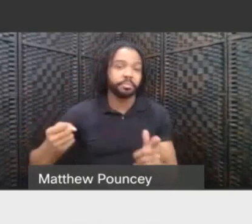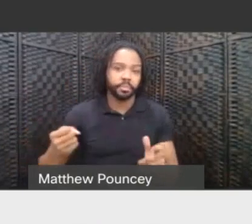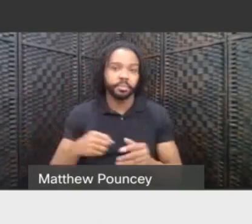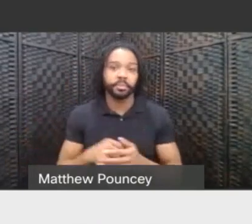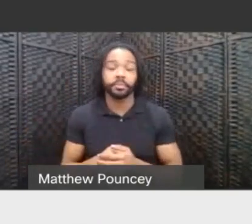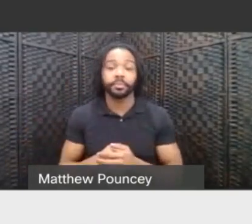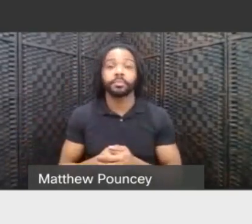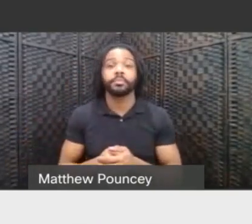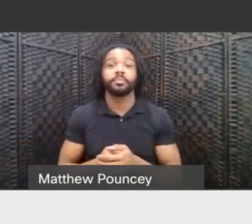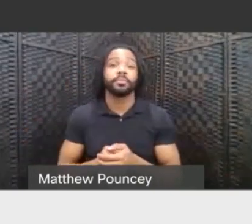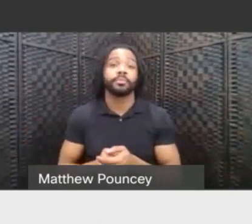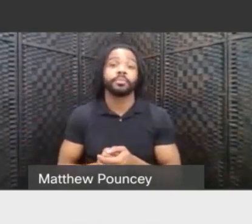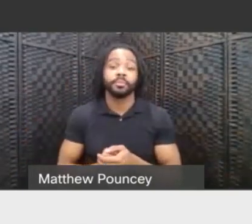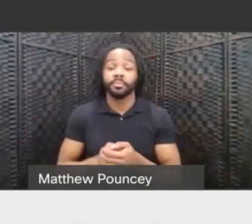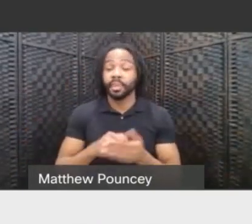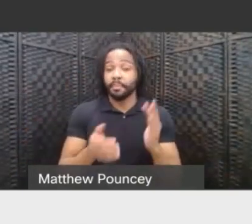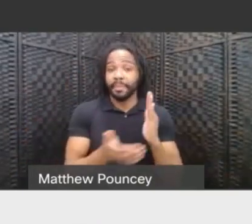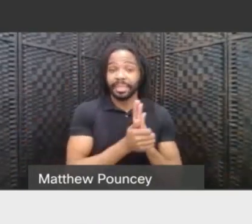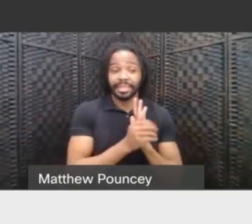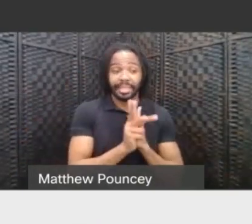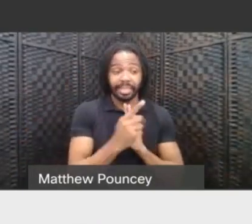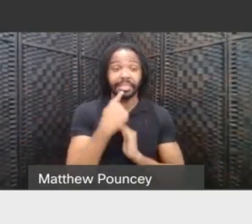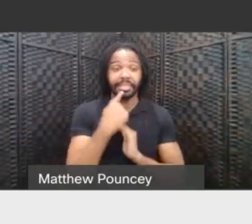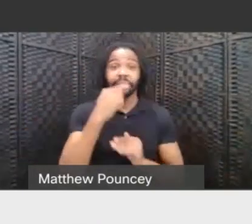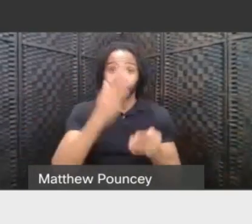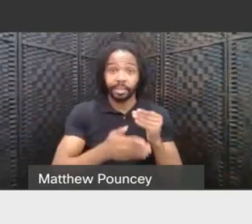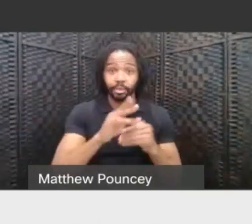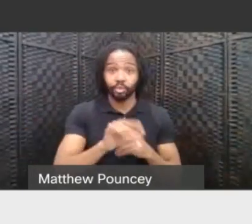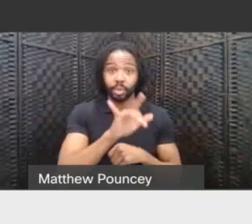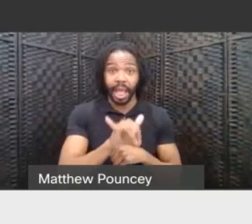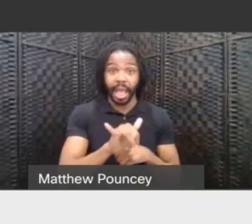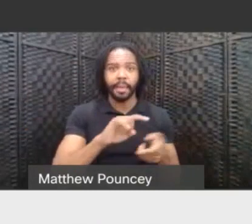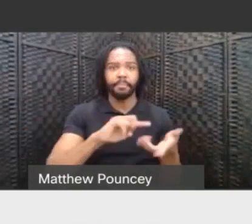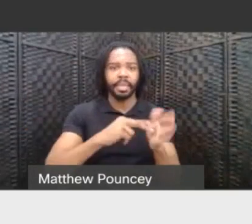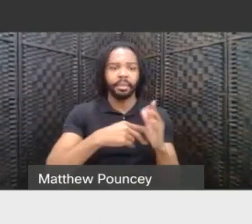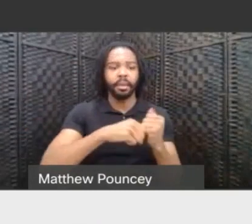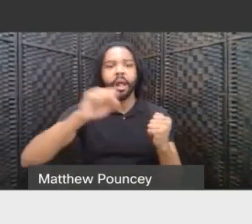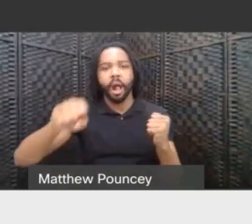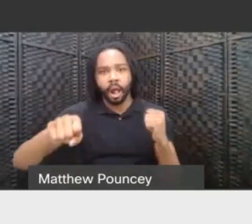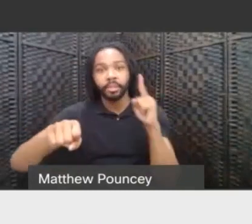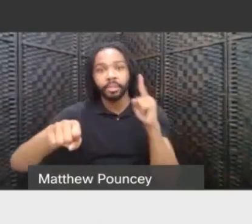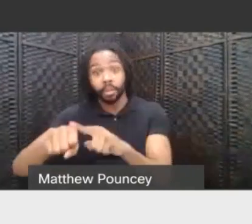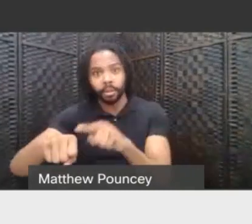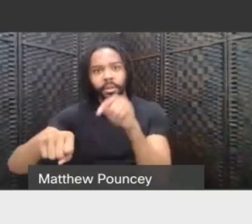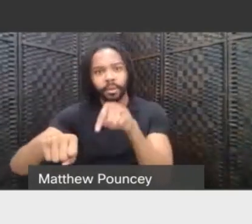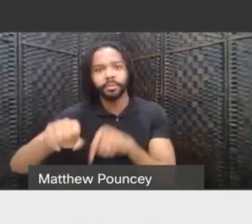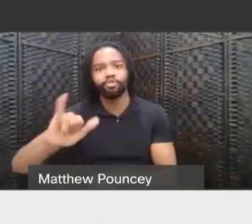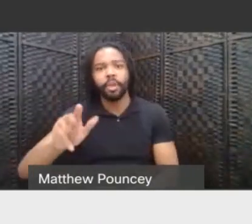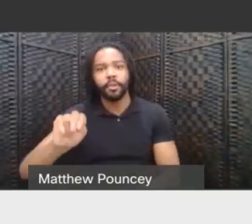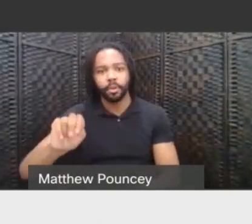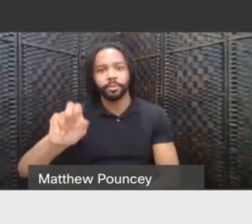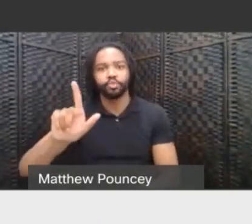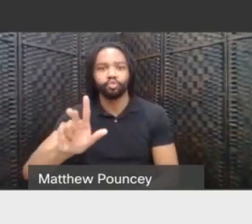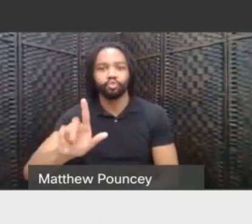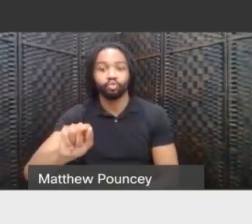in our Appendix K would then continue until January of 2023. The very important thing